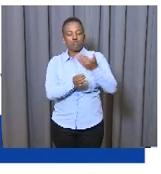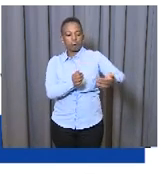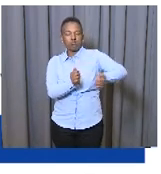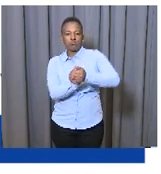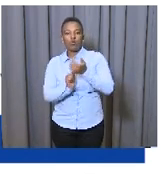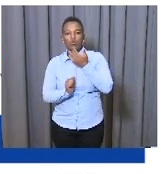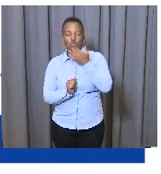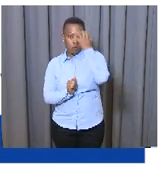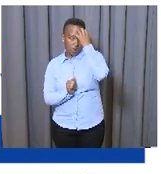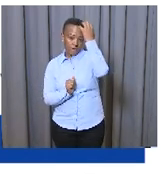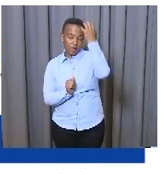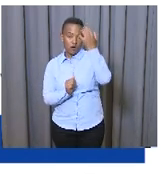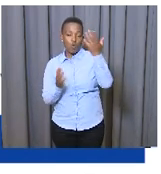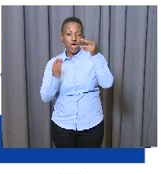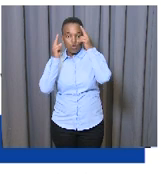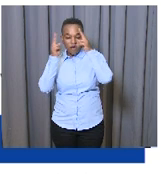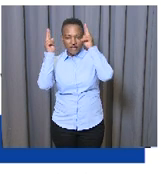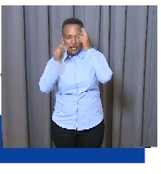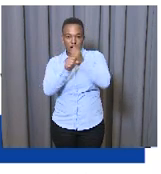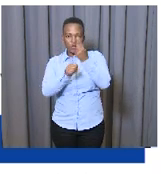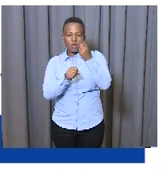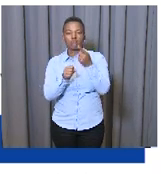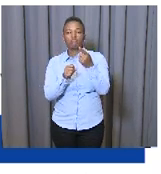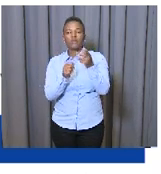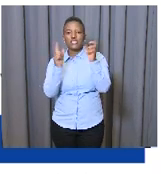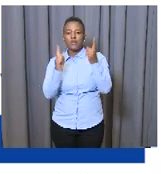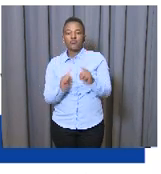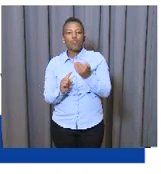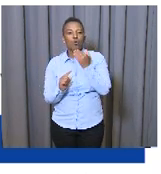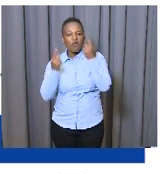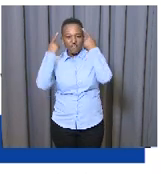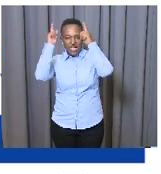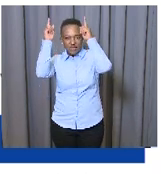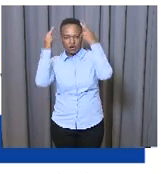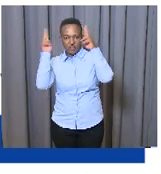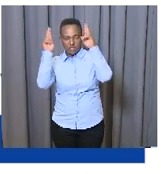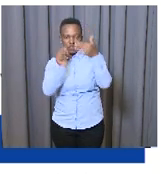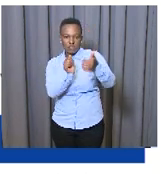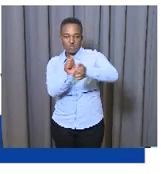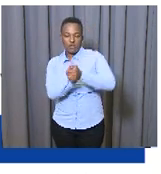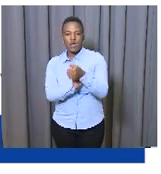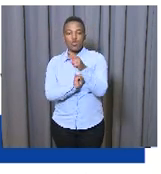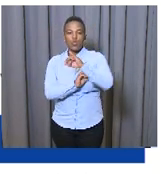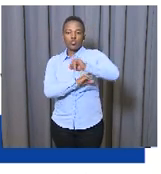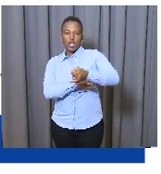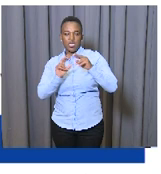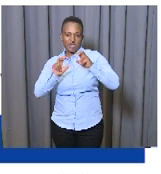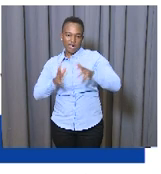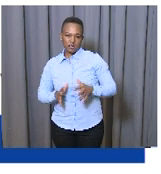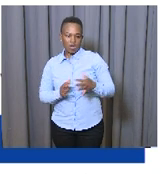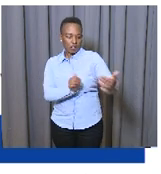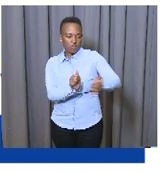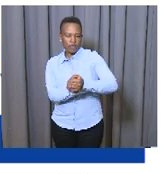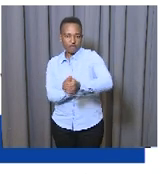from universities in Gauteng, especially Wits University and UJ. They work with